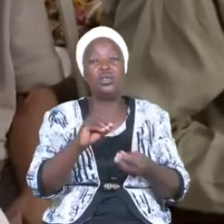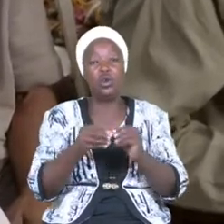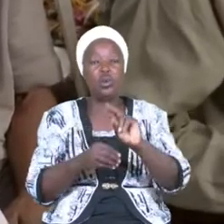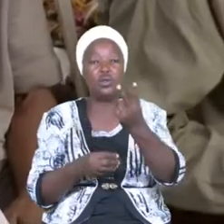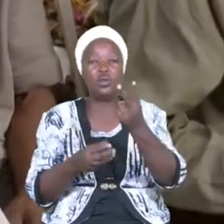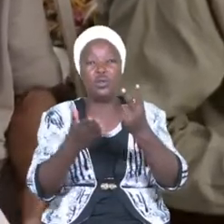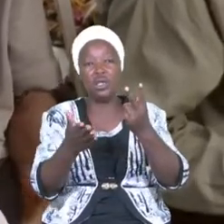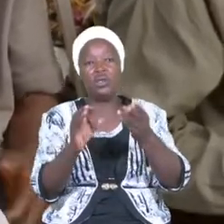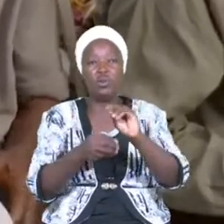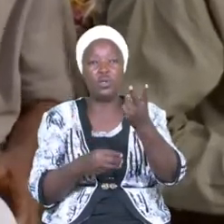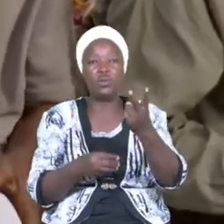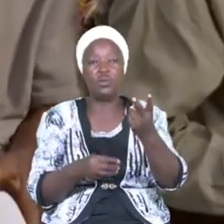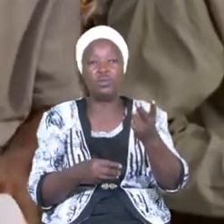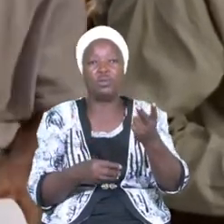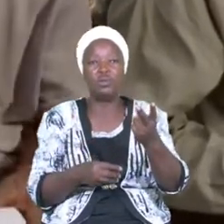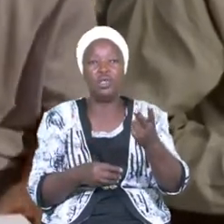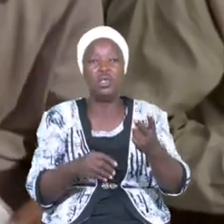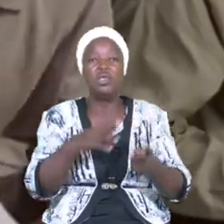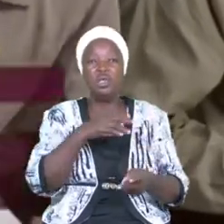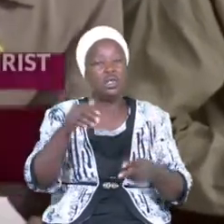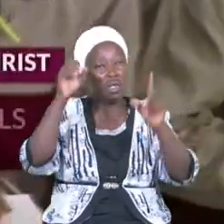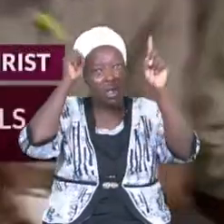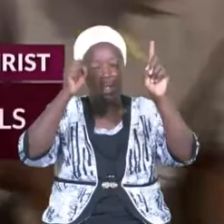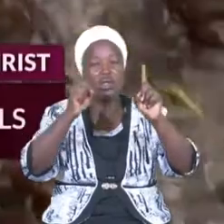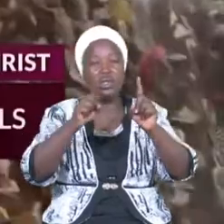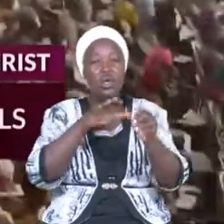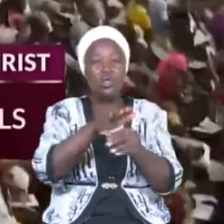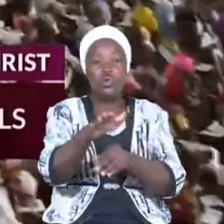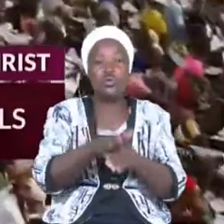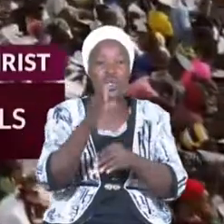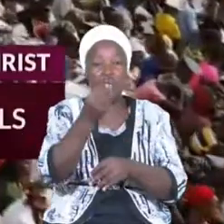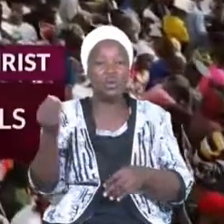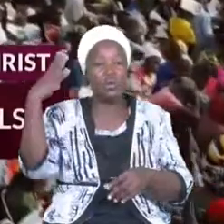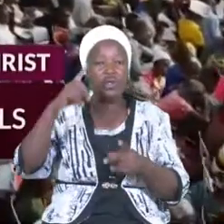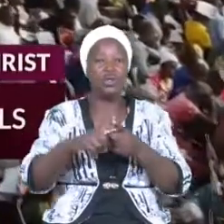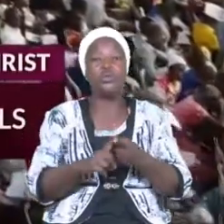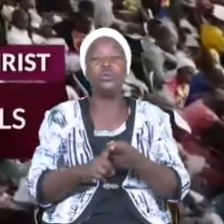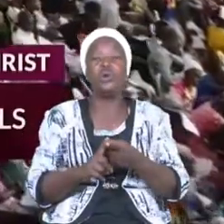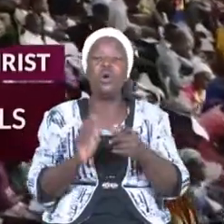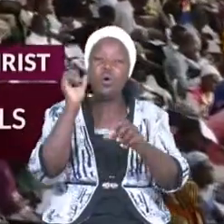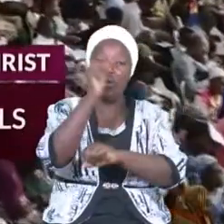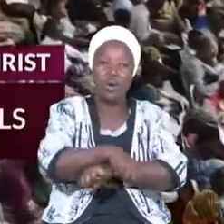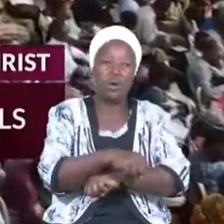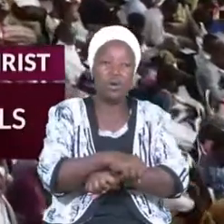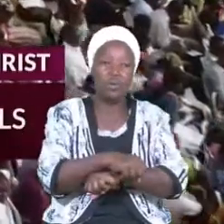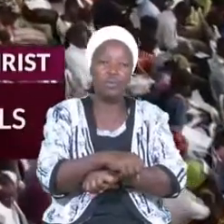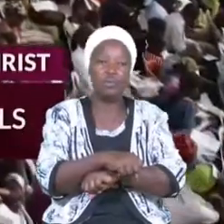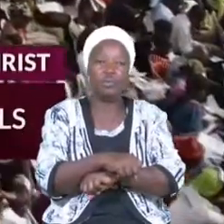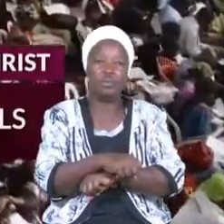Number two, there is sufficient grace to overcome contending